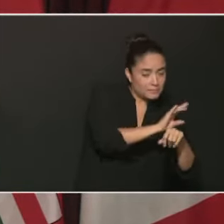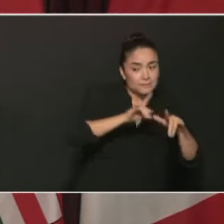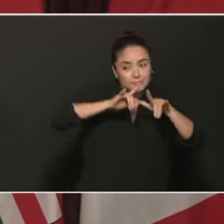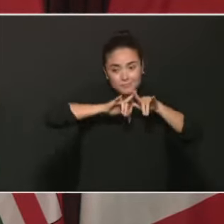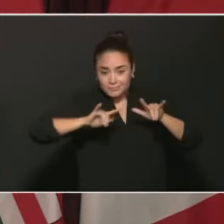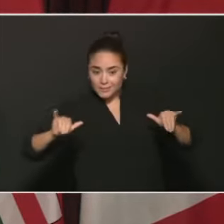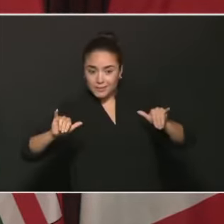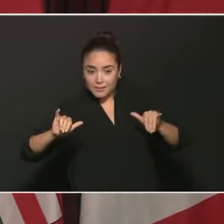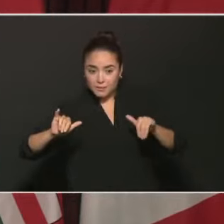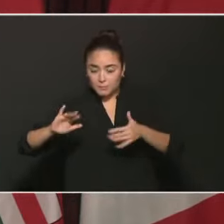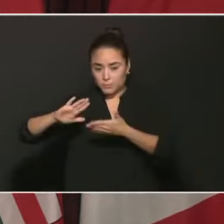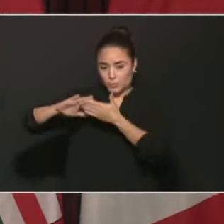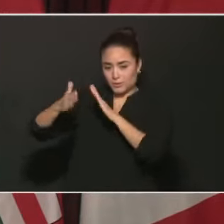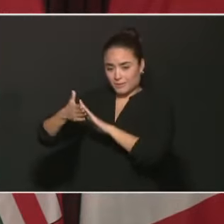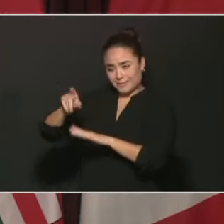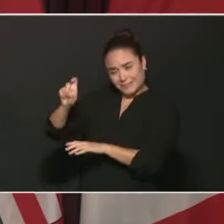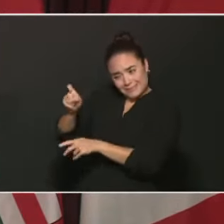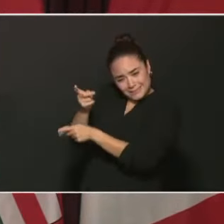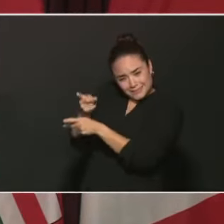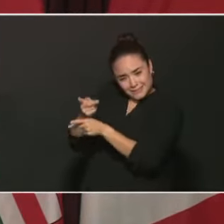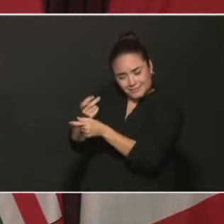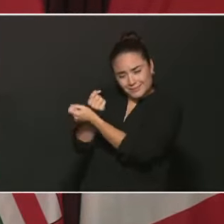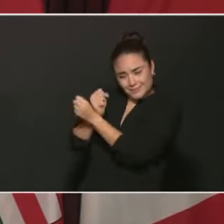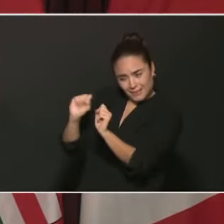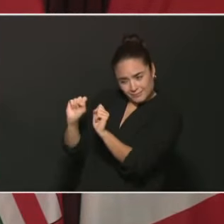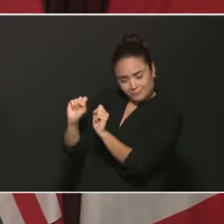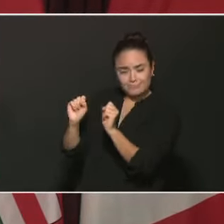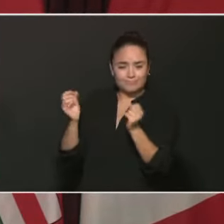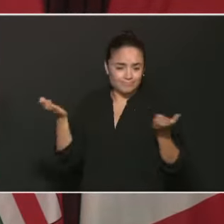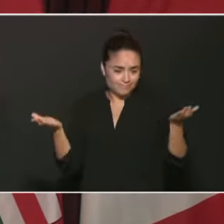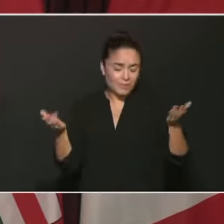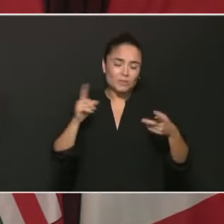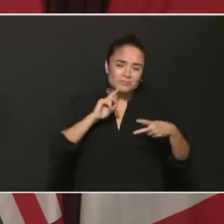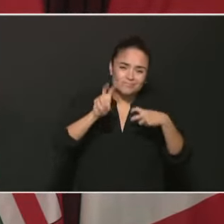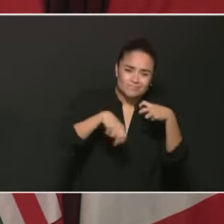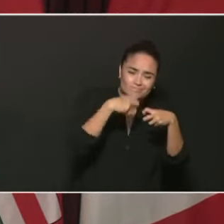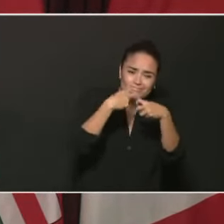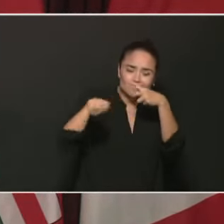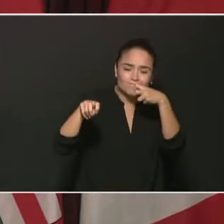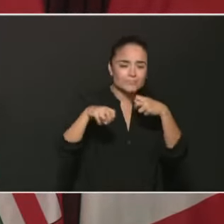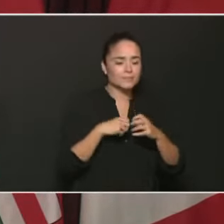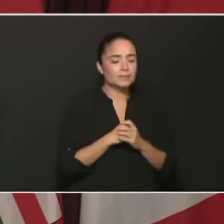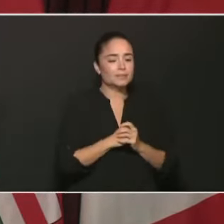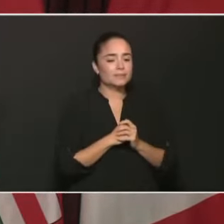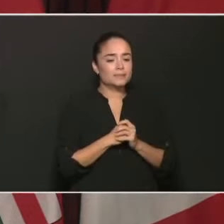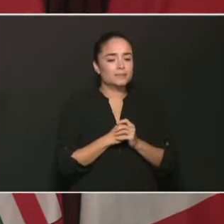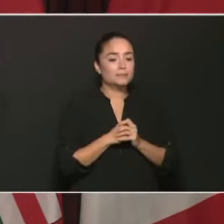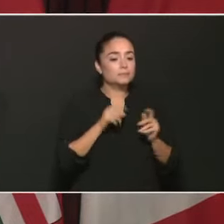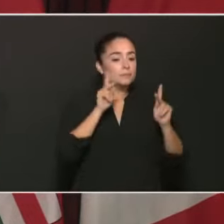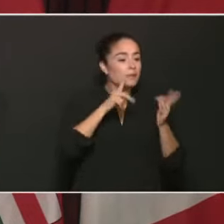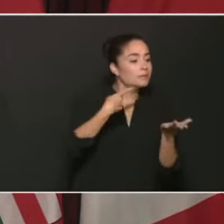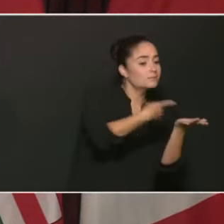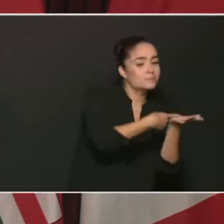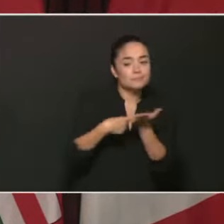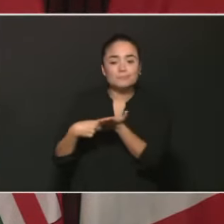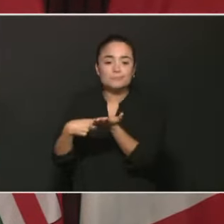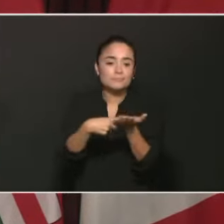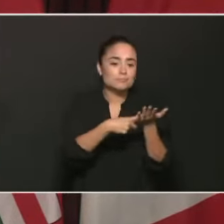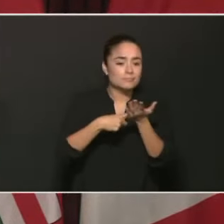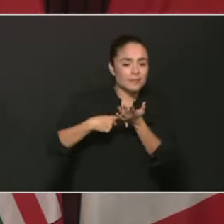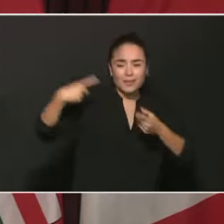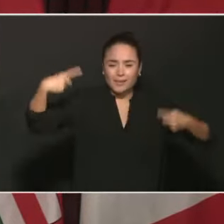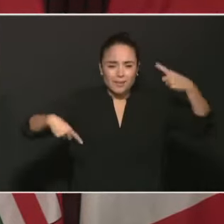our communities safe. And sometimes these decisions are difficult. They're debated regularly,